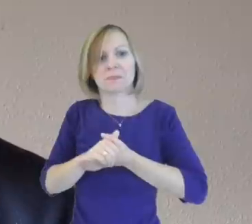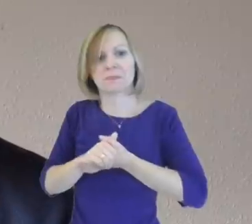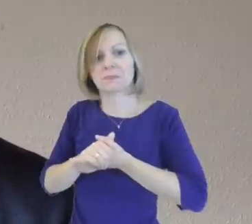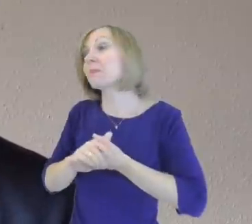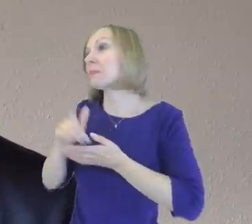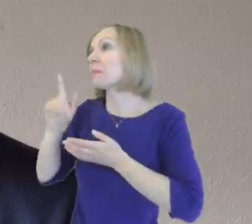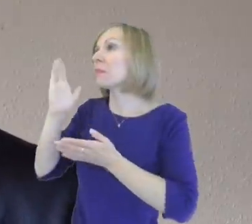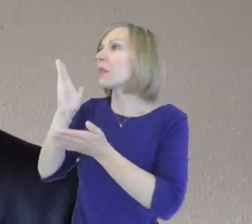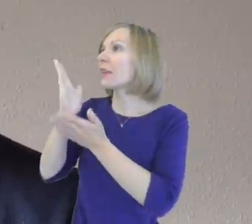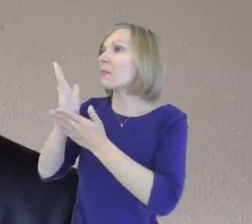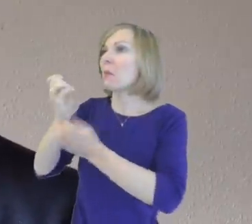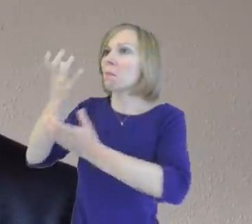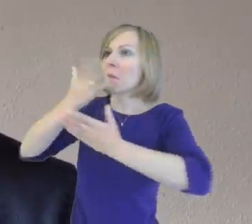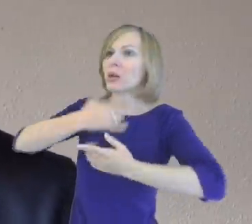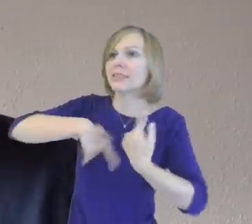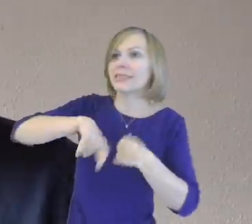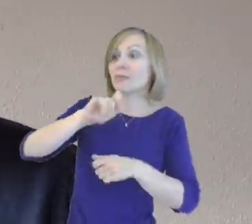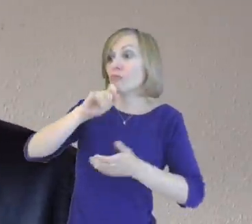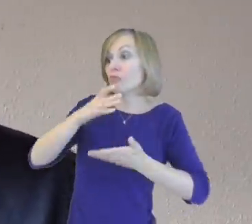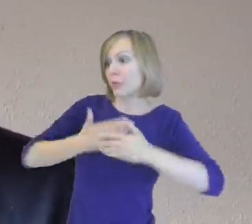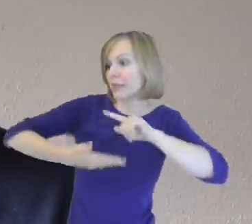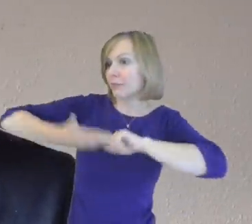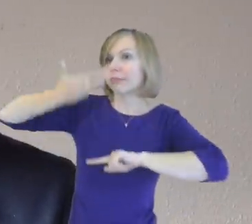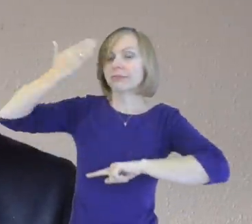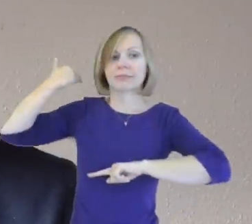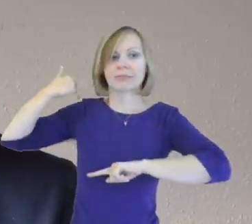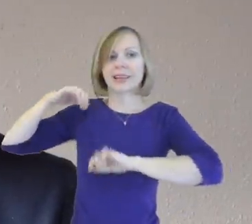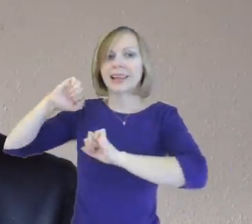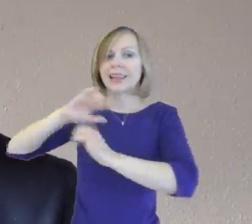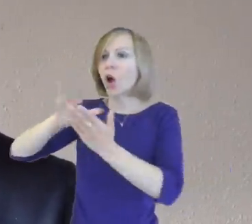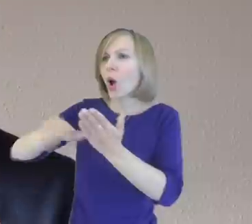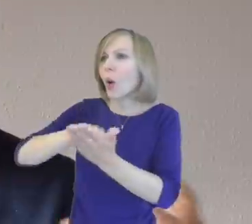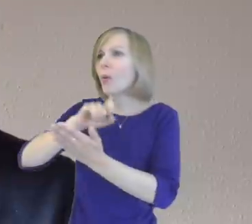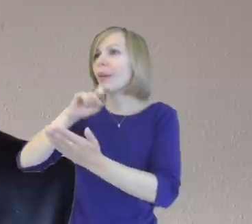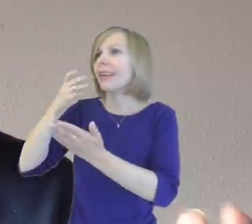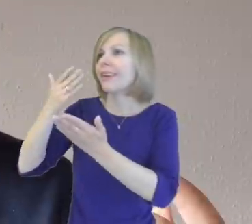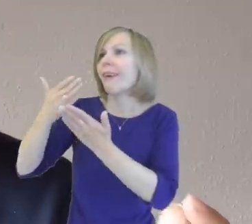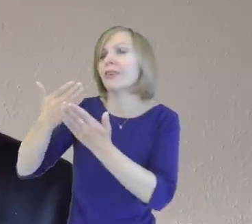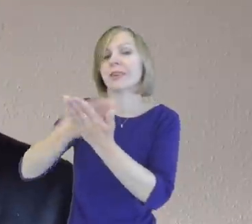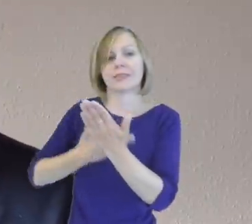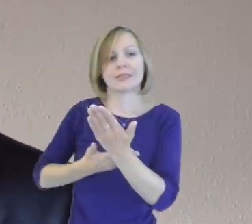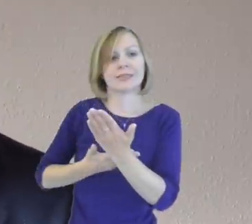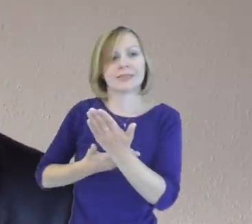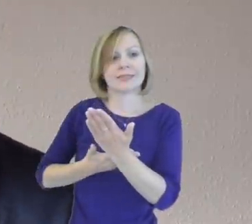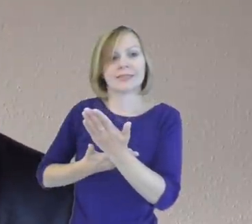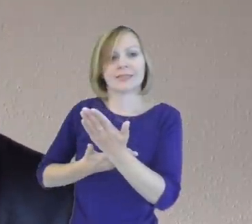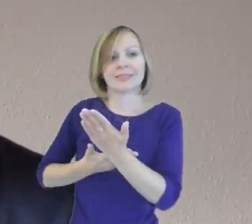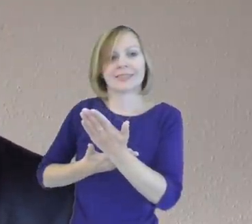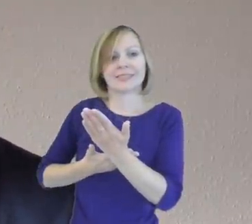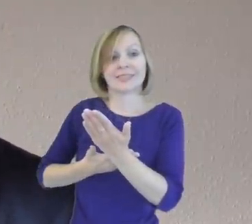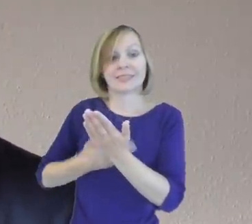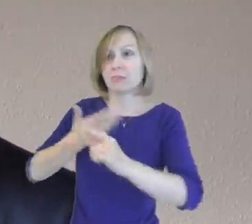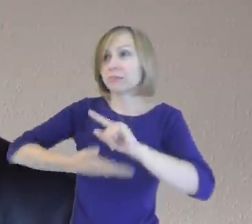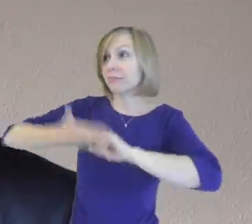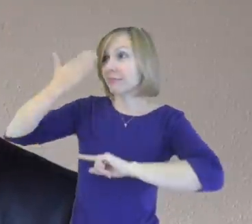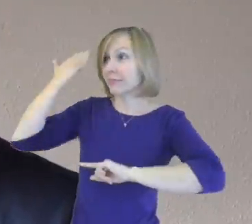to our fathers, and to remember his holy covenant, the oath which he sware to our